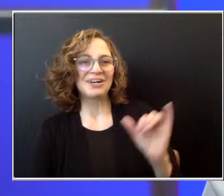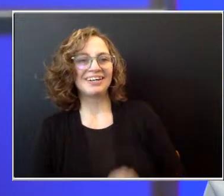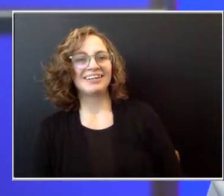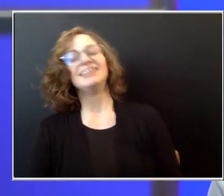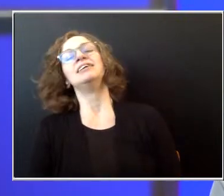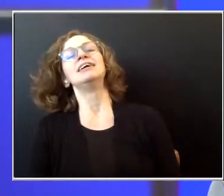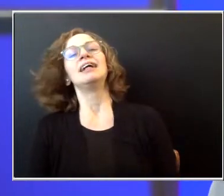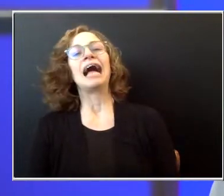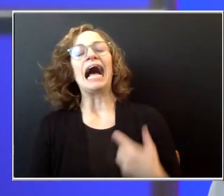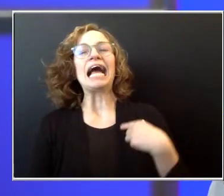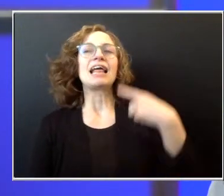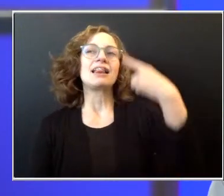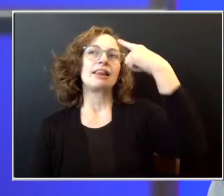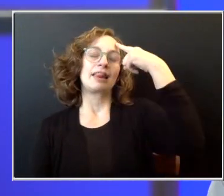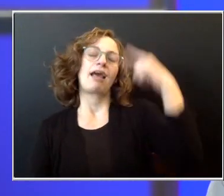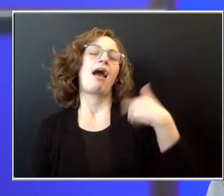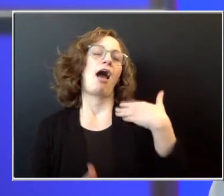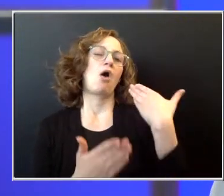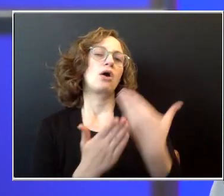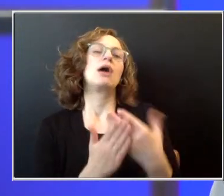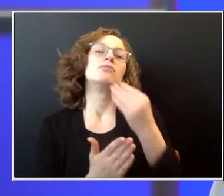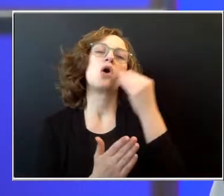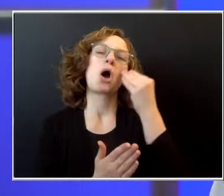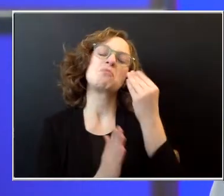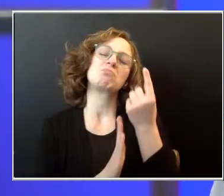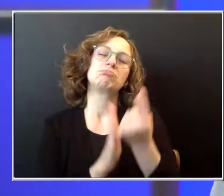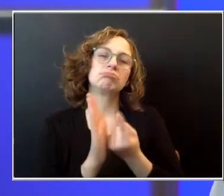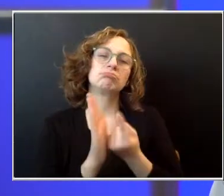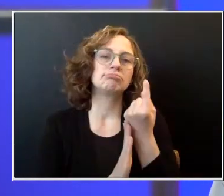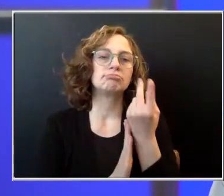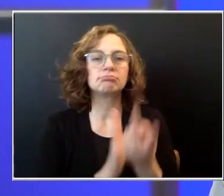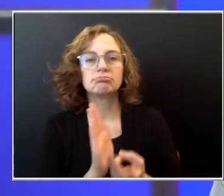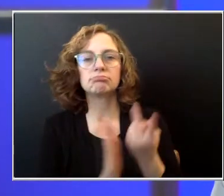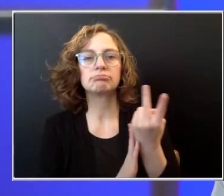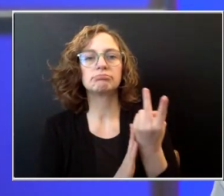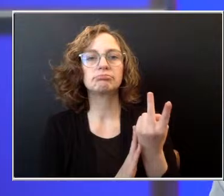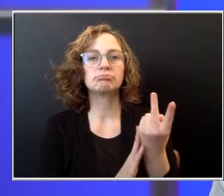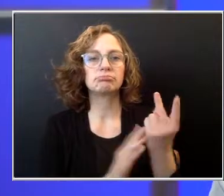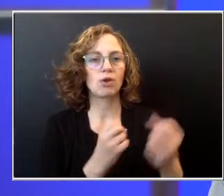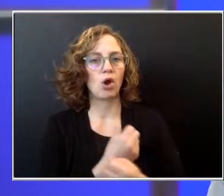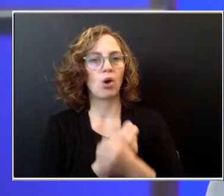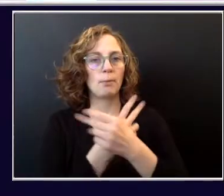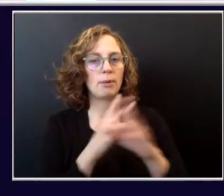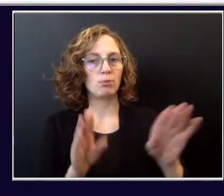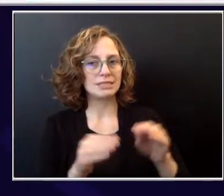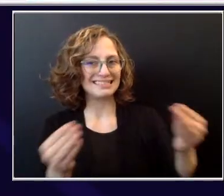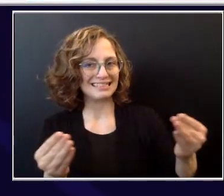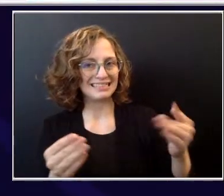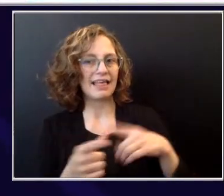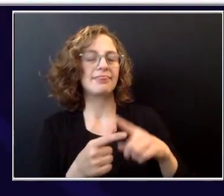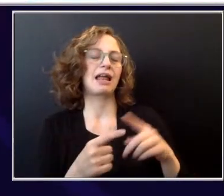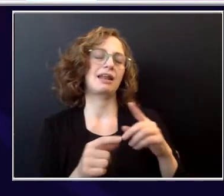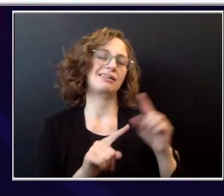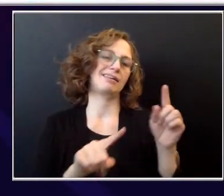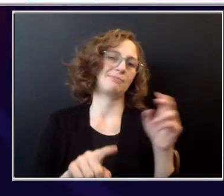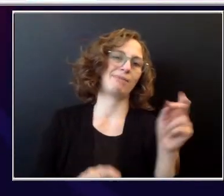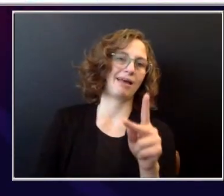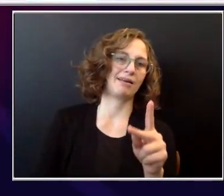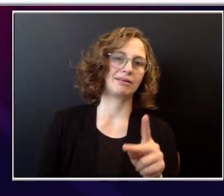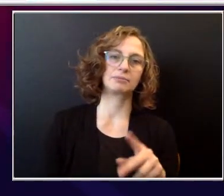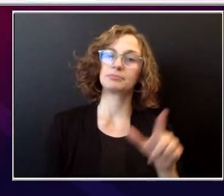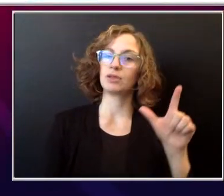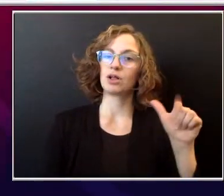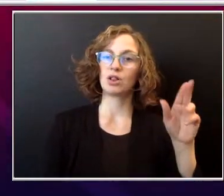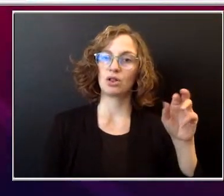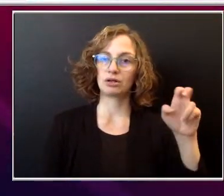got home for an hour or two to open presents, and then I came back, I think. Okay. Lauren has a question for Jan.